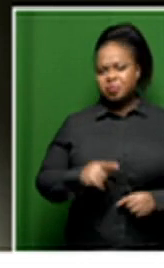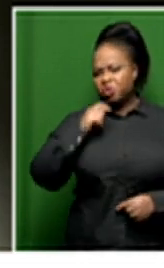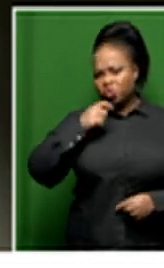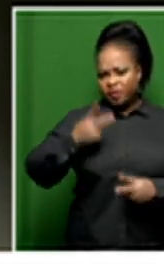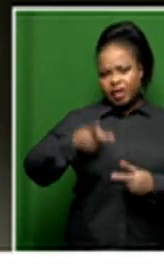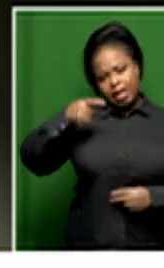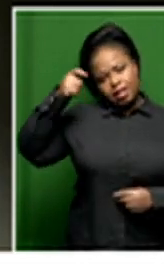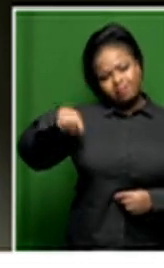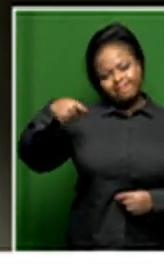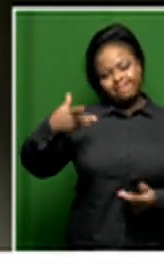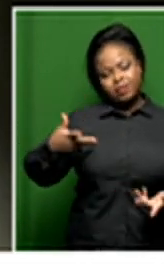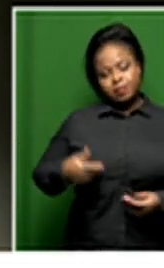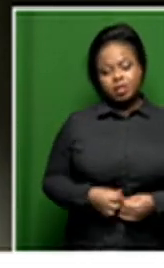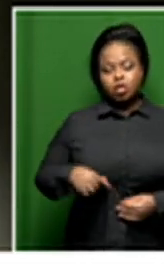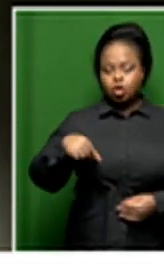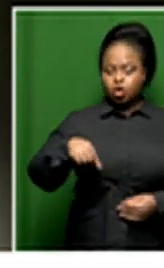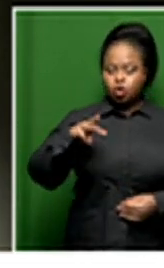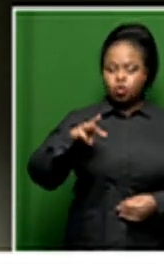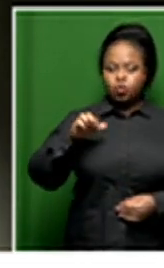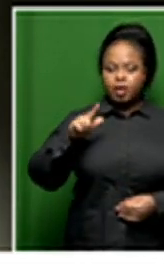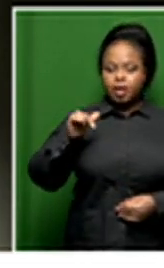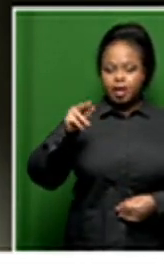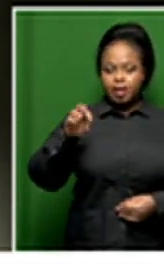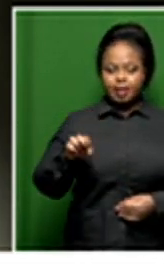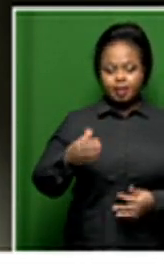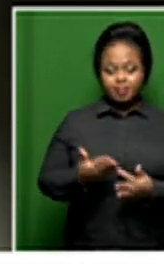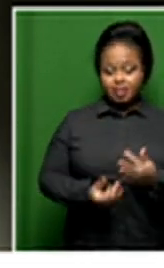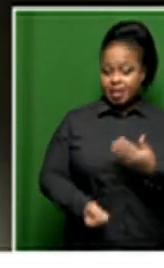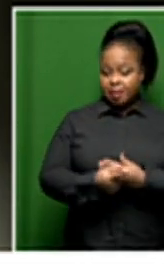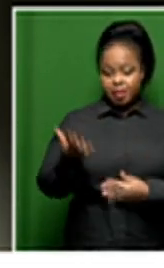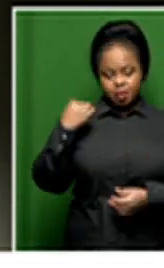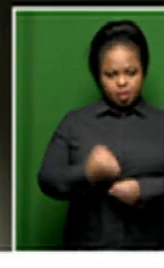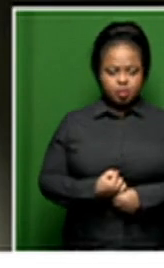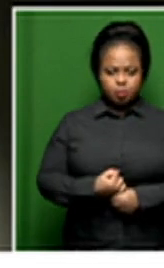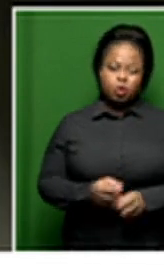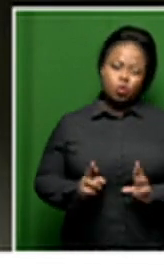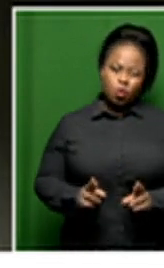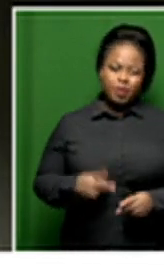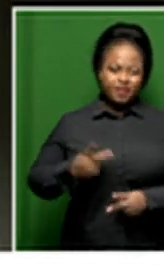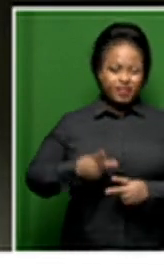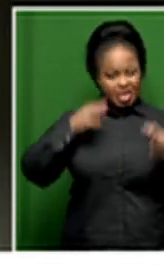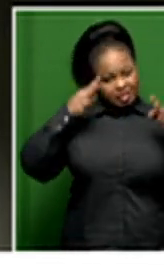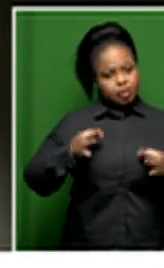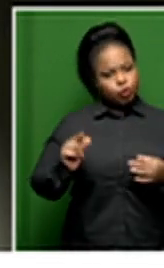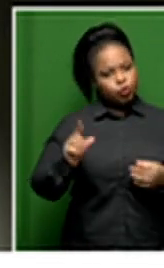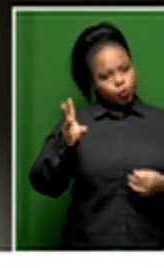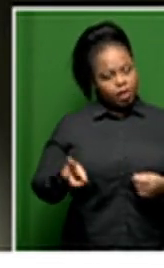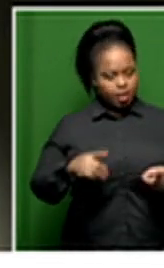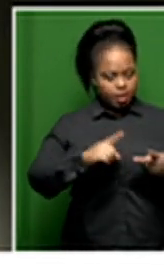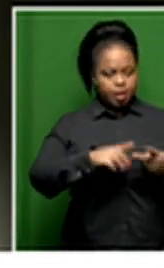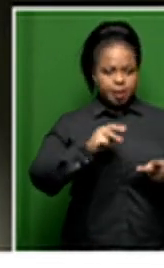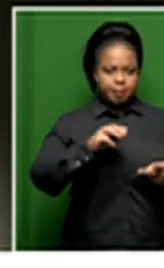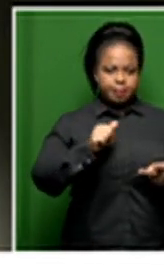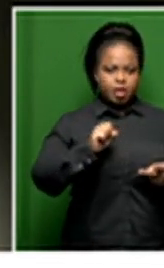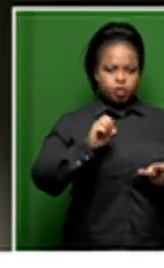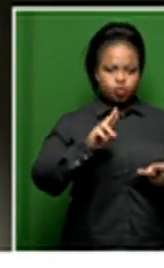rule on it. Yeah. The one is the Kwelane case, which was argued last year, so hopefully judgment will be coming out soon. And the other one is the